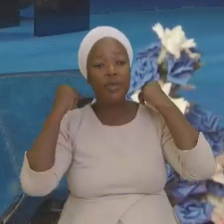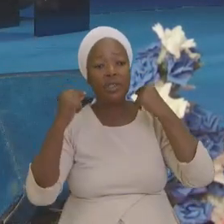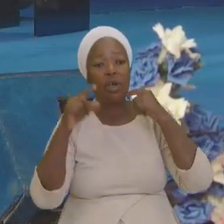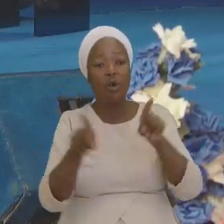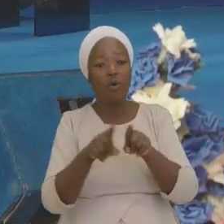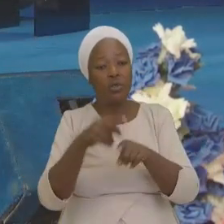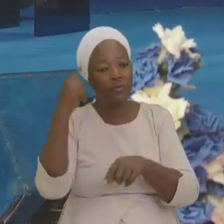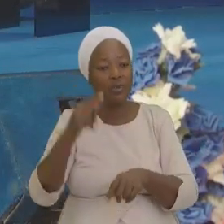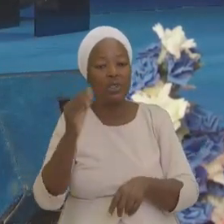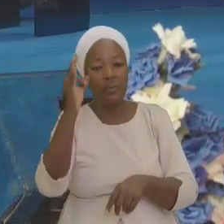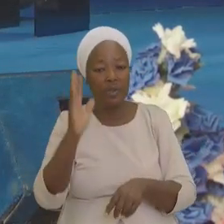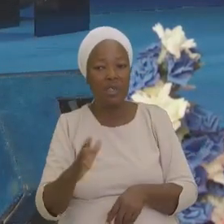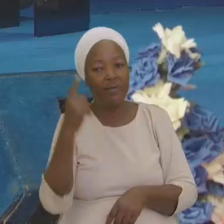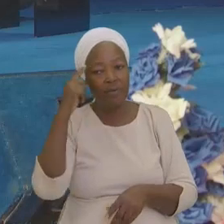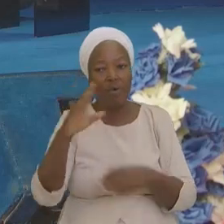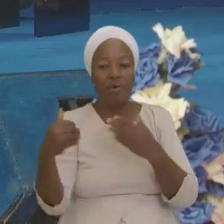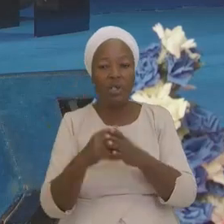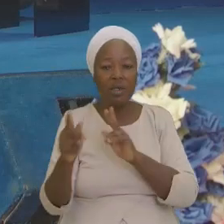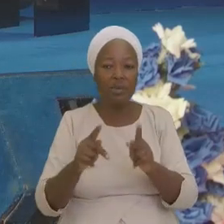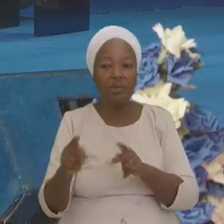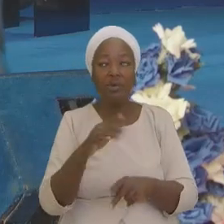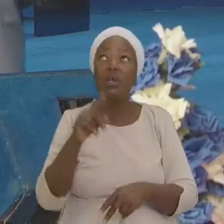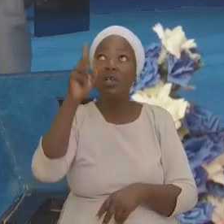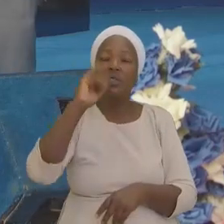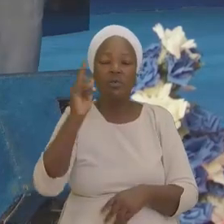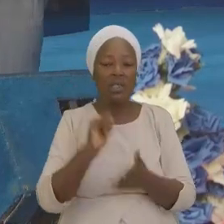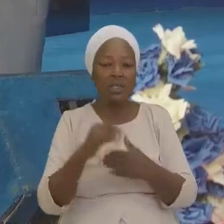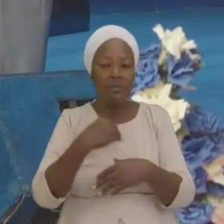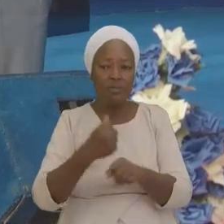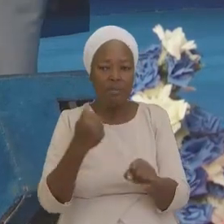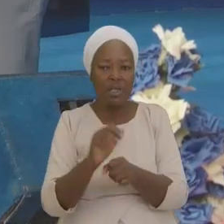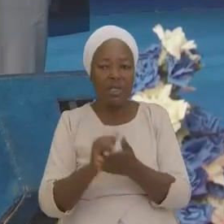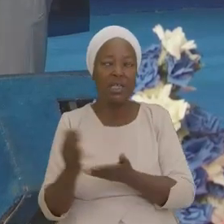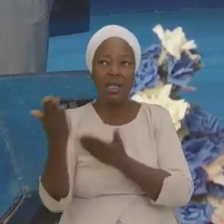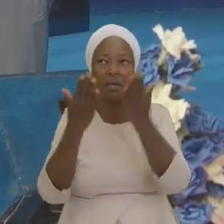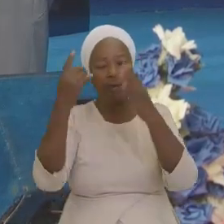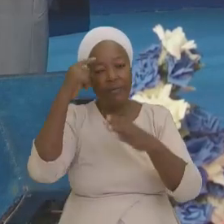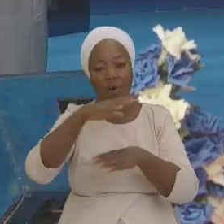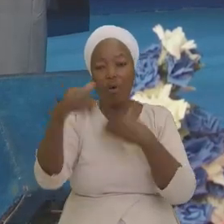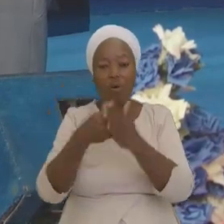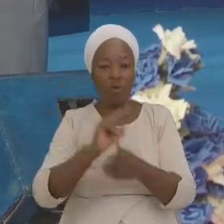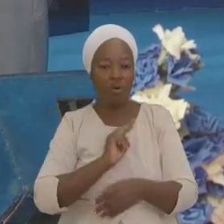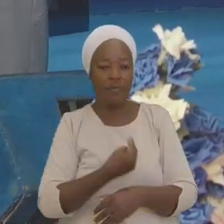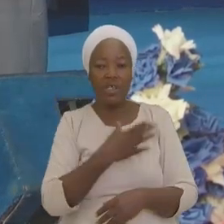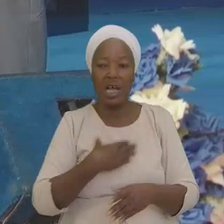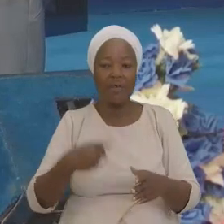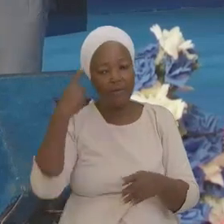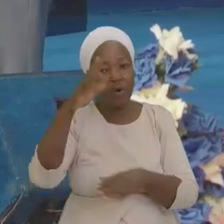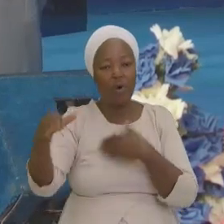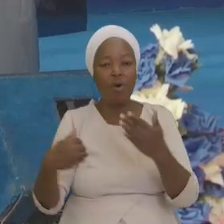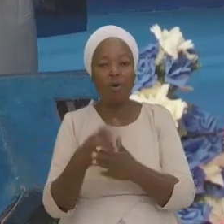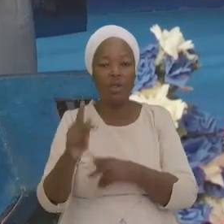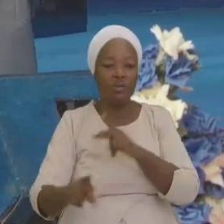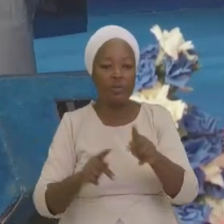the pastors and the proclaimers. He is the one that makes the atonement for all of us and for all the people of